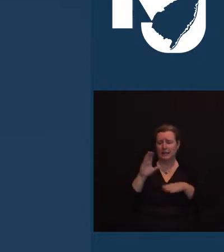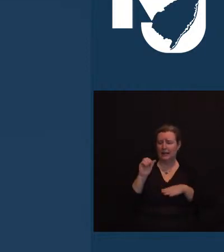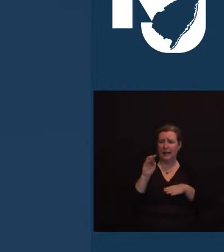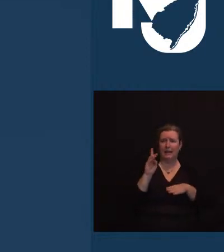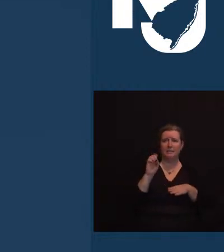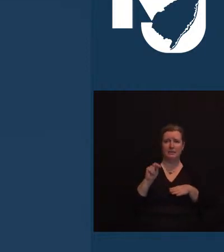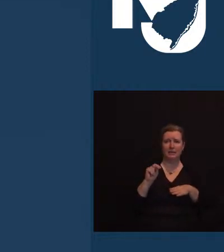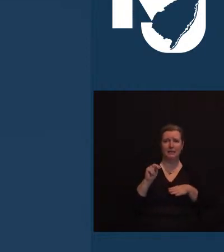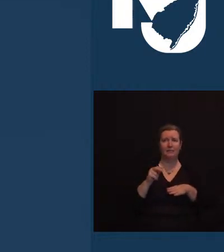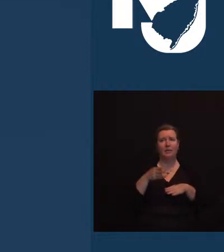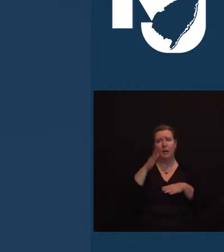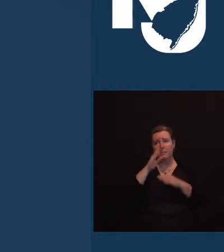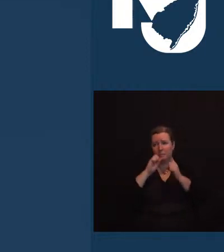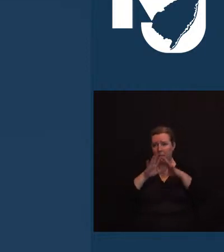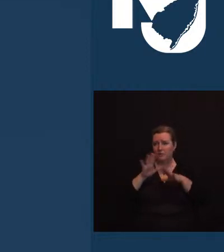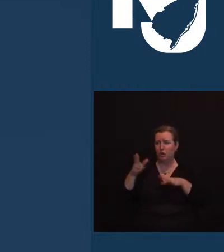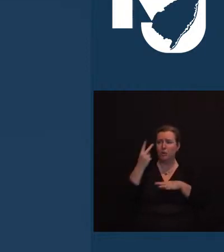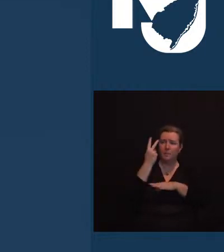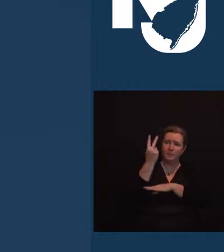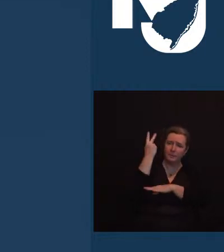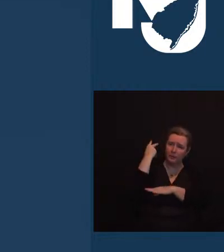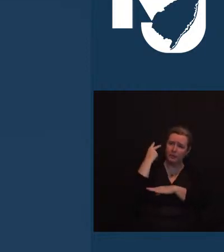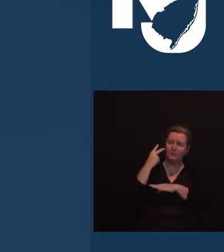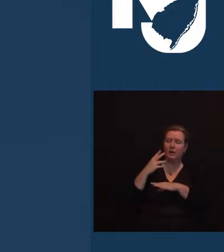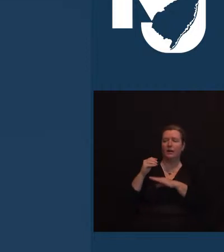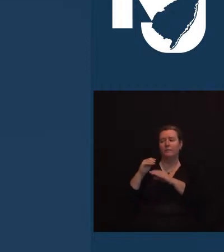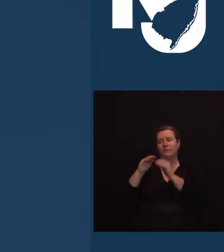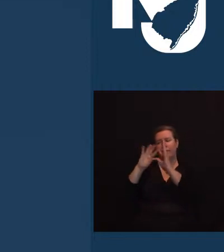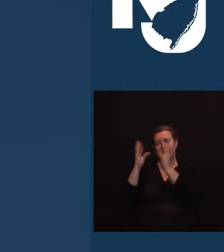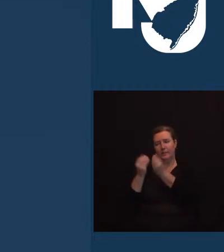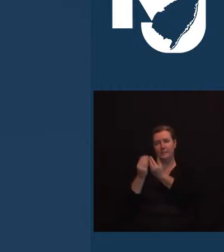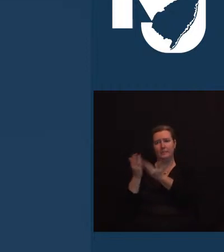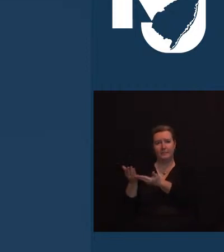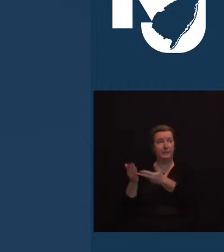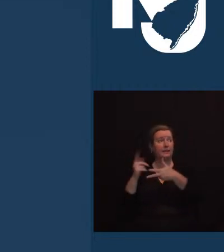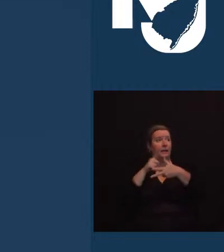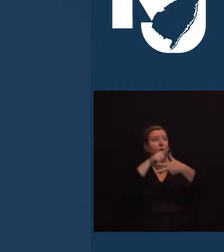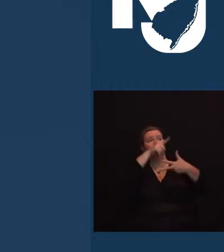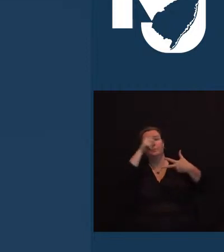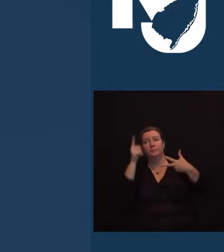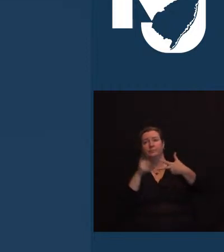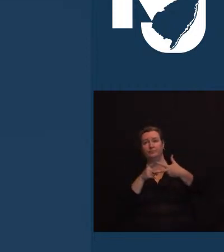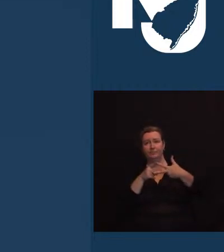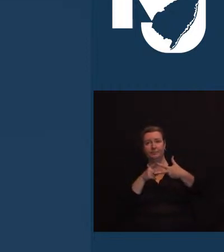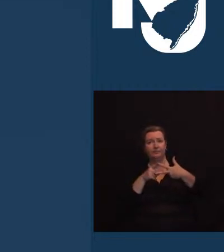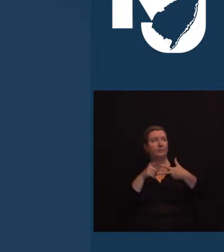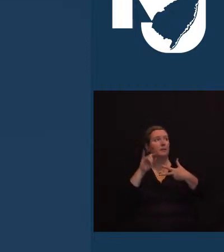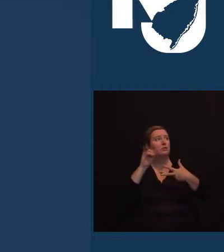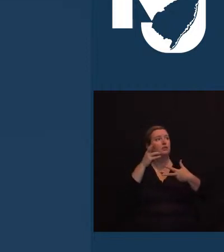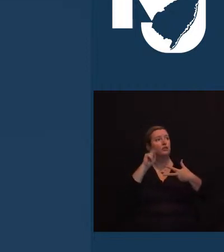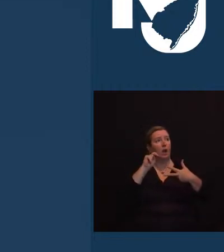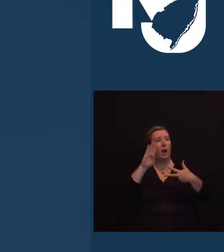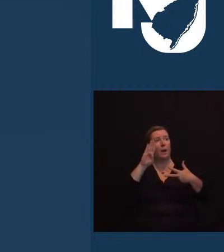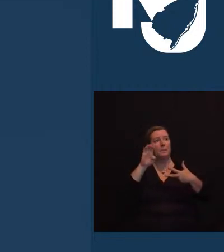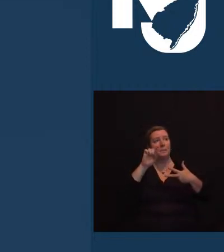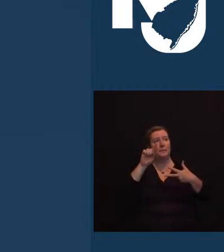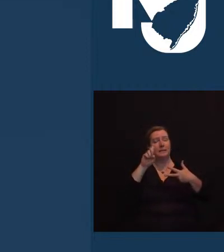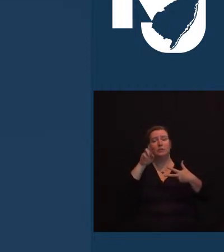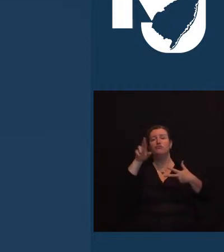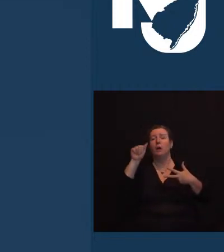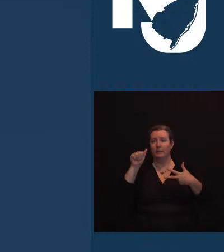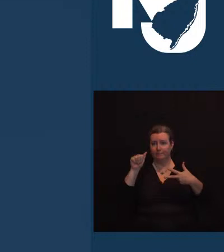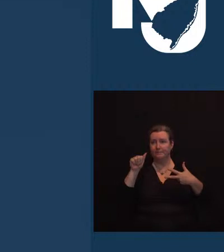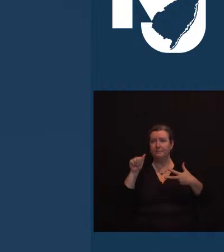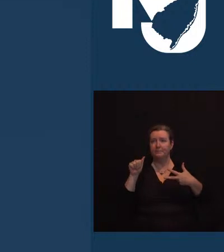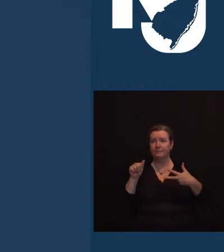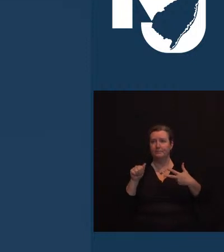over her memory and her family. Next up, we're going to remember this guy, Johnny Becerra. He was 71 years old when COVID claimed him